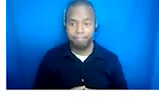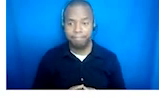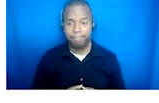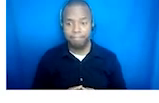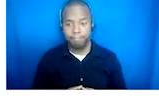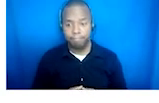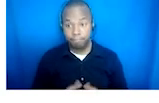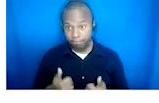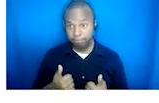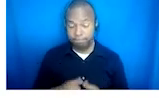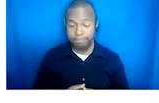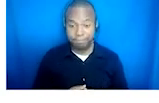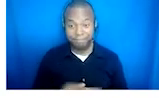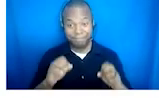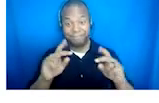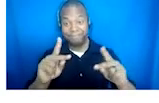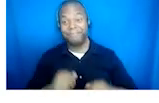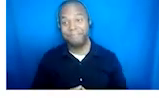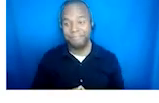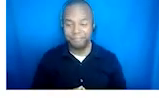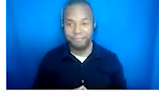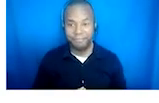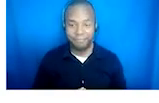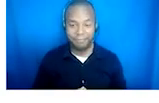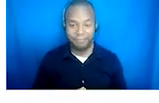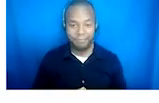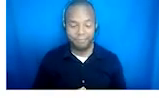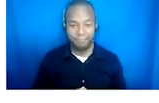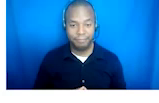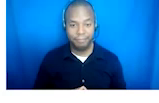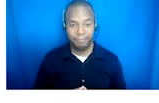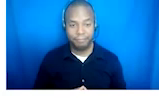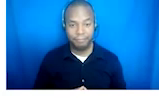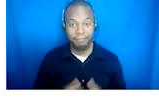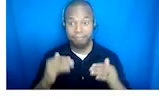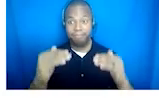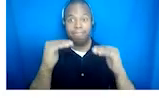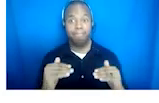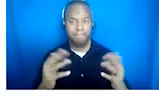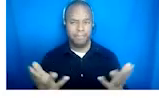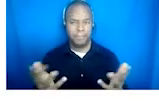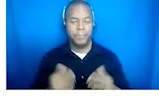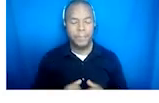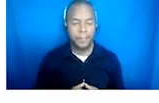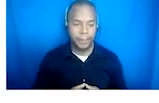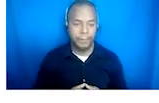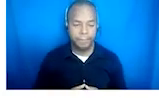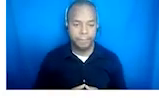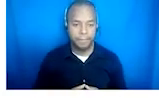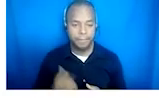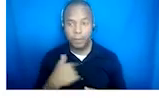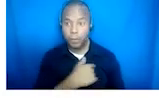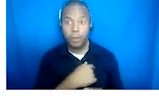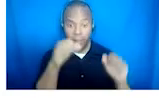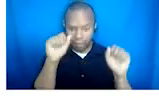Fair enough. Okay. So what's next? We're going to look at what we're going to do, what we can do